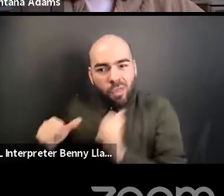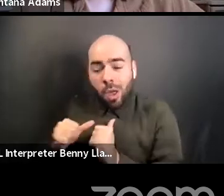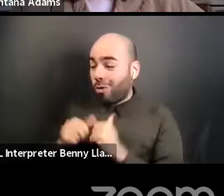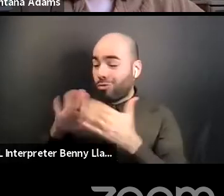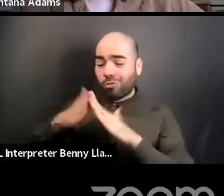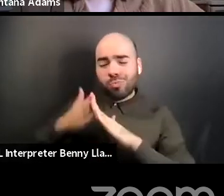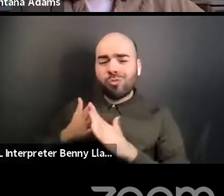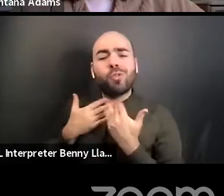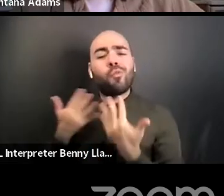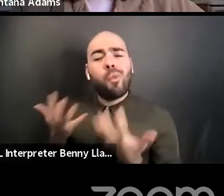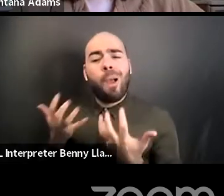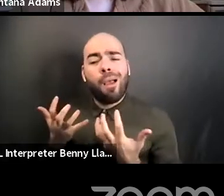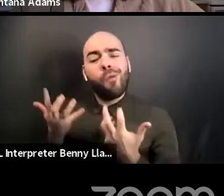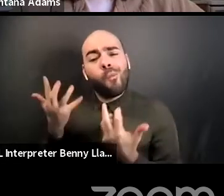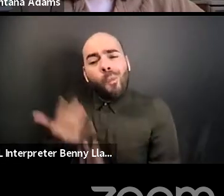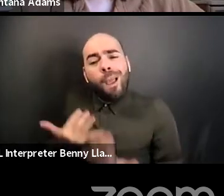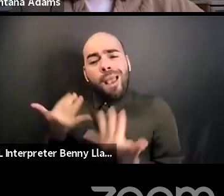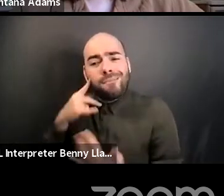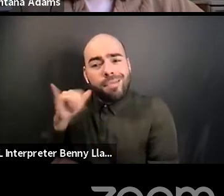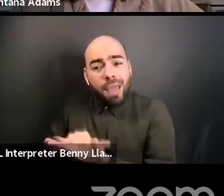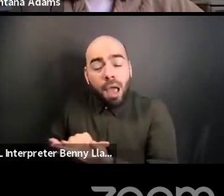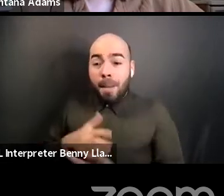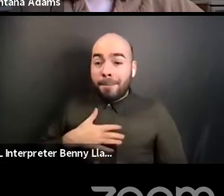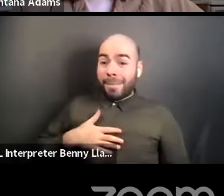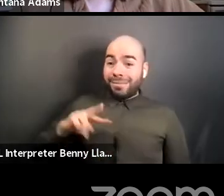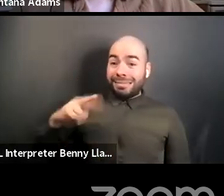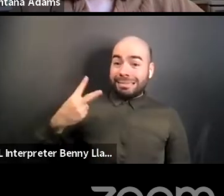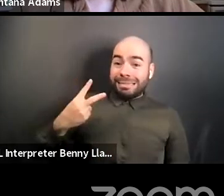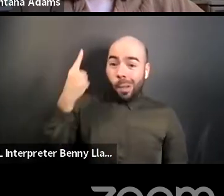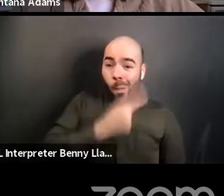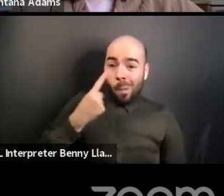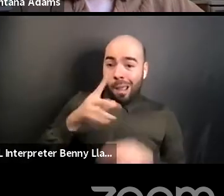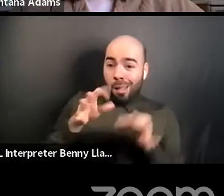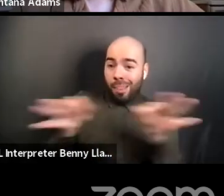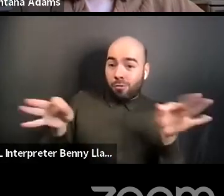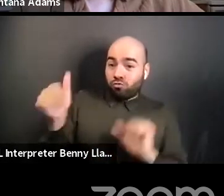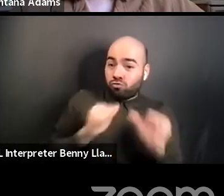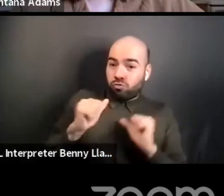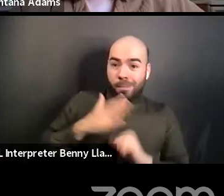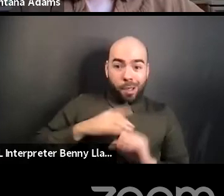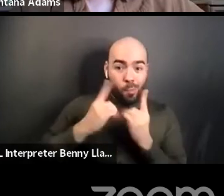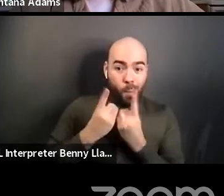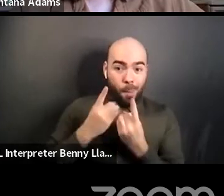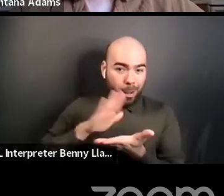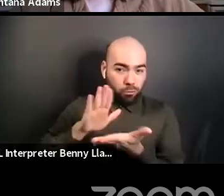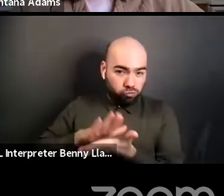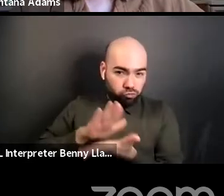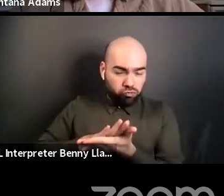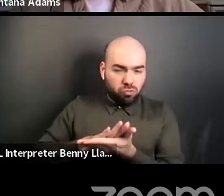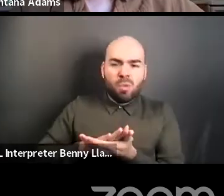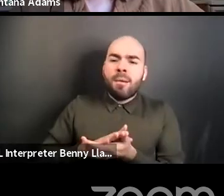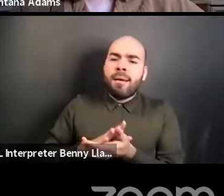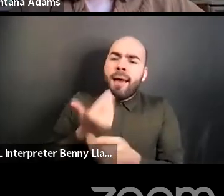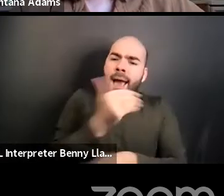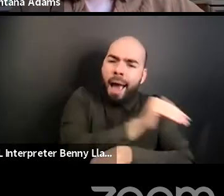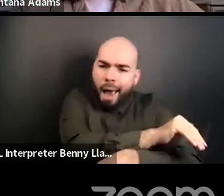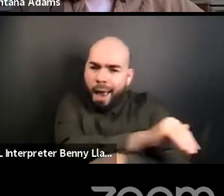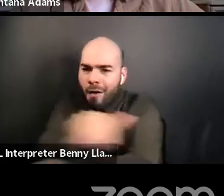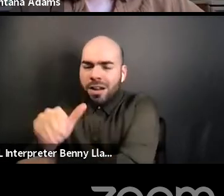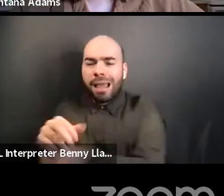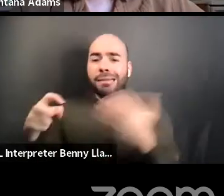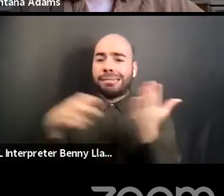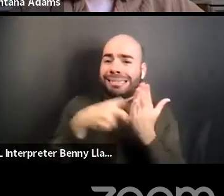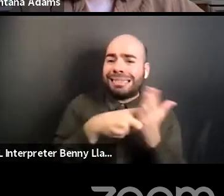for when we put on our second Hawaiian language show at our department, we were sold out every night, every single